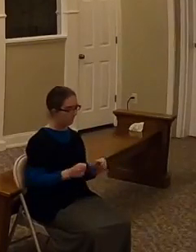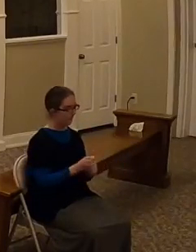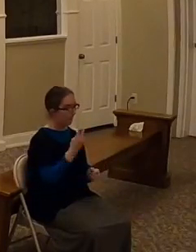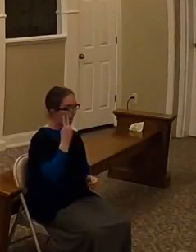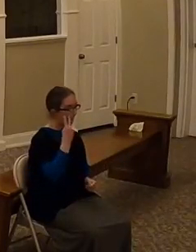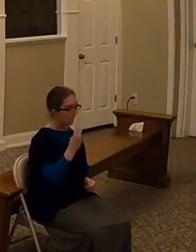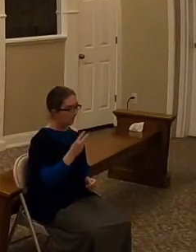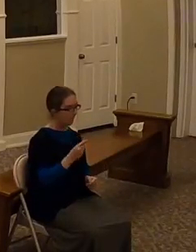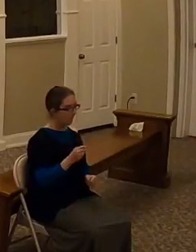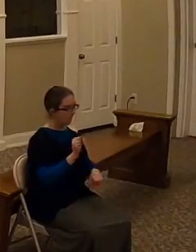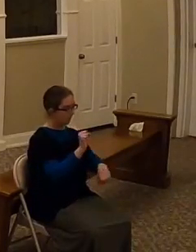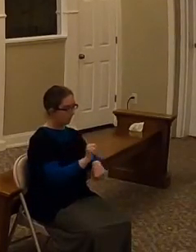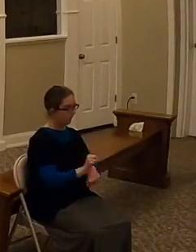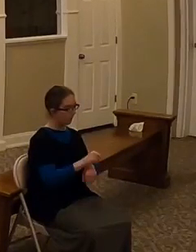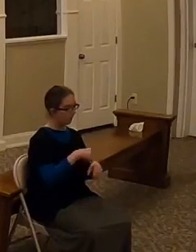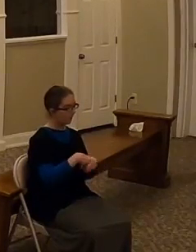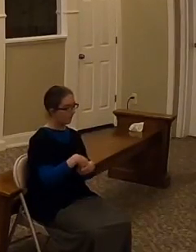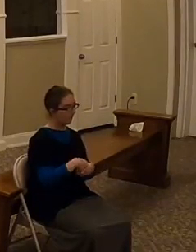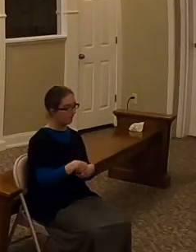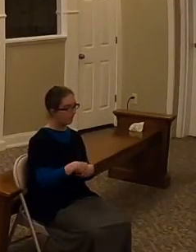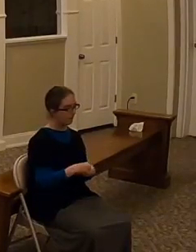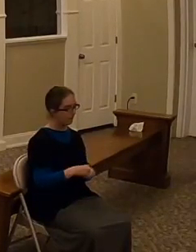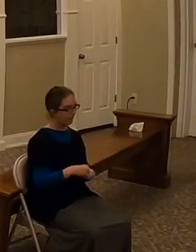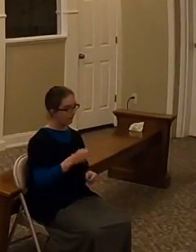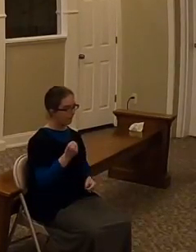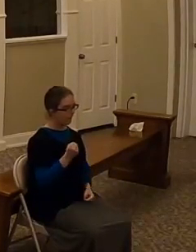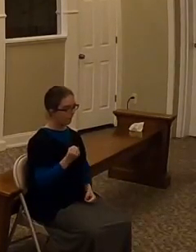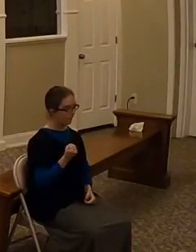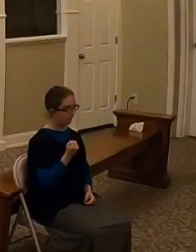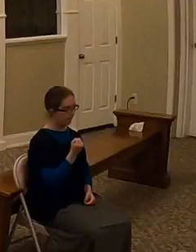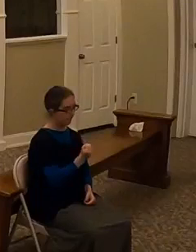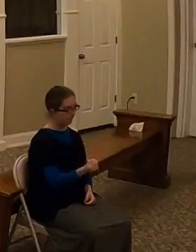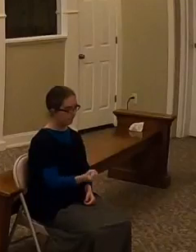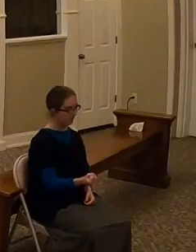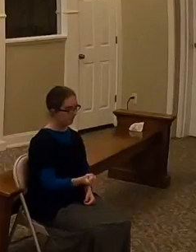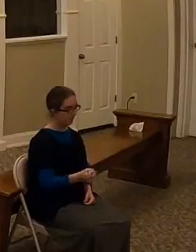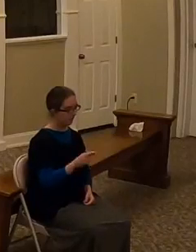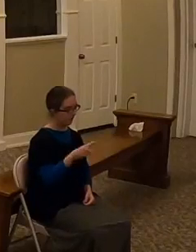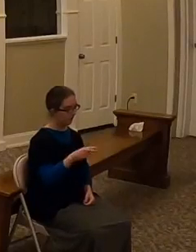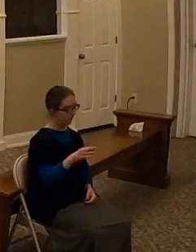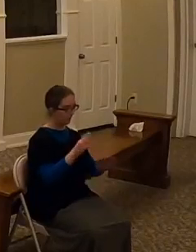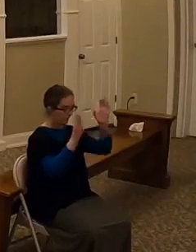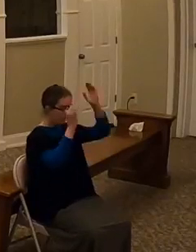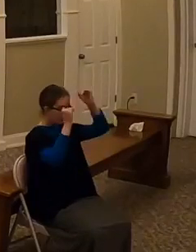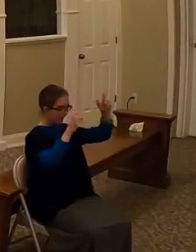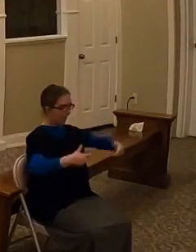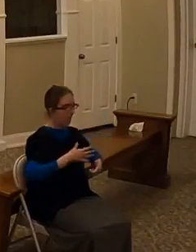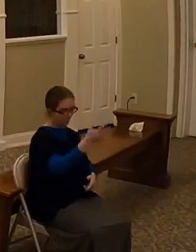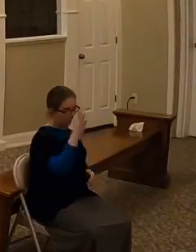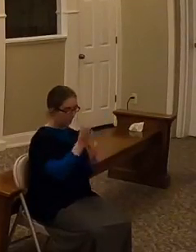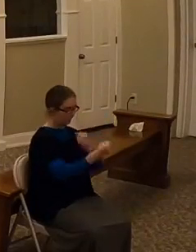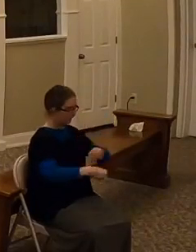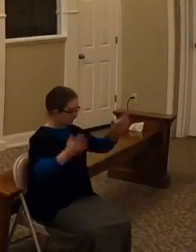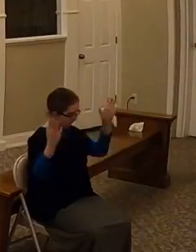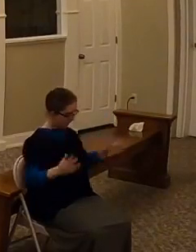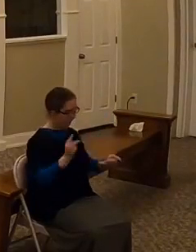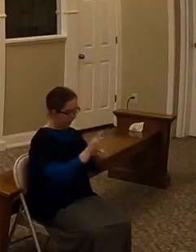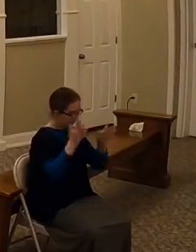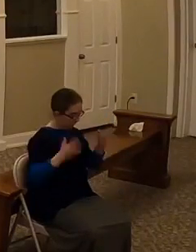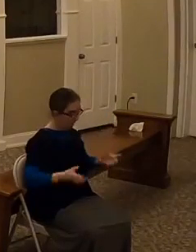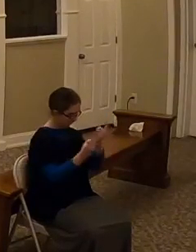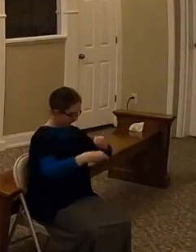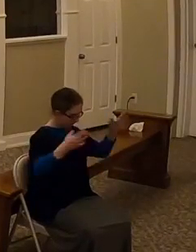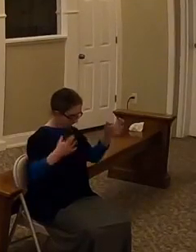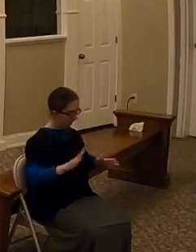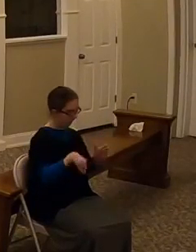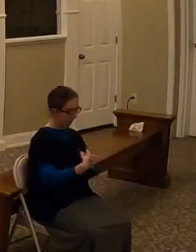to this, we toil and strive, yes, and suffer reproach, because we have fixed our hope on the living God, who is the Savior, preserver, maintainer,